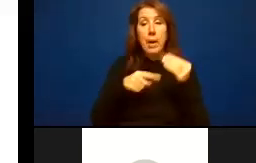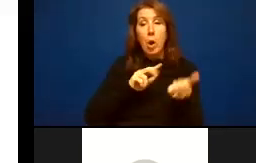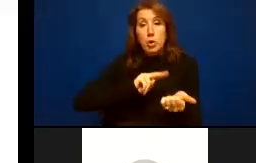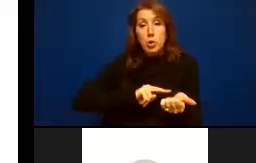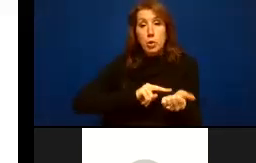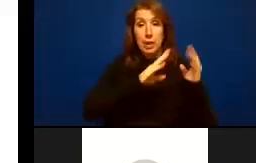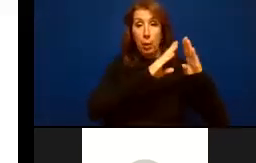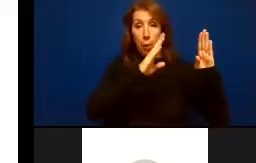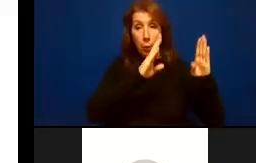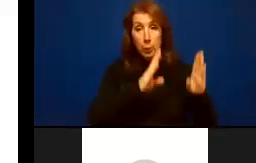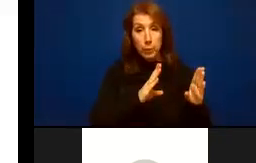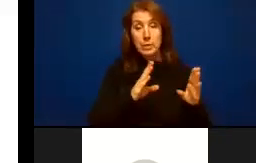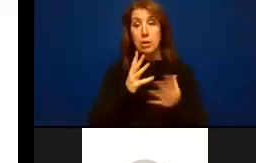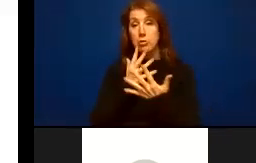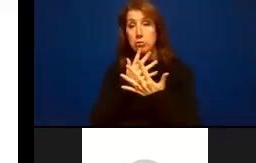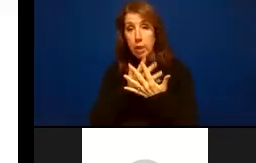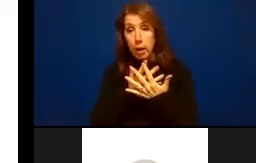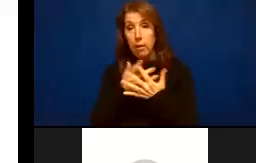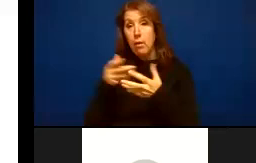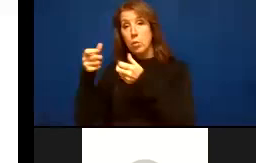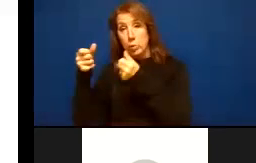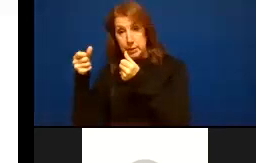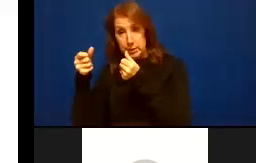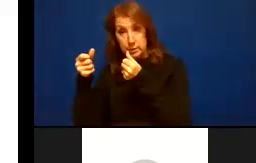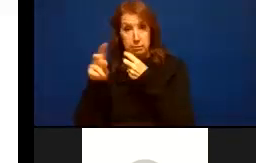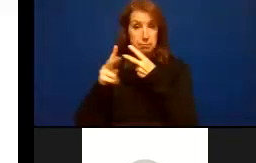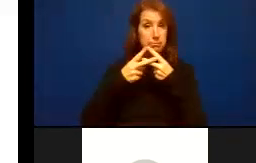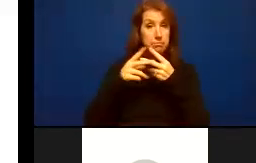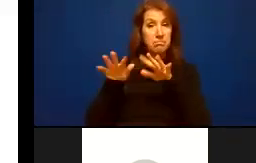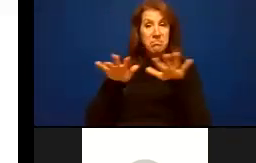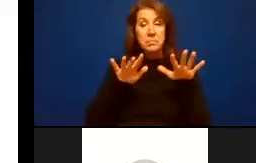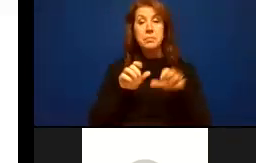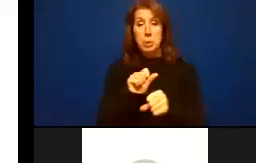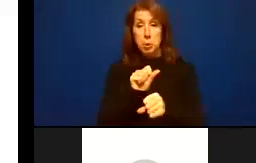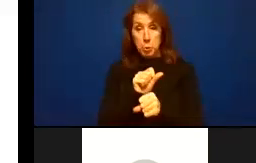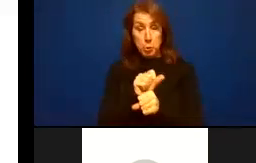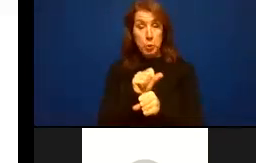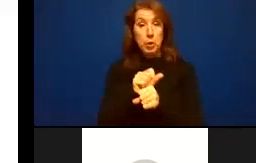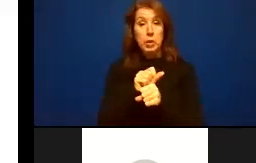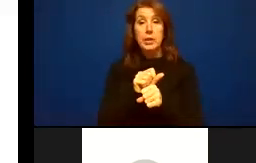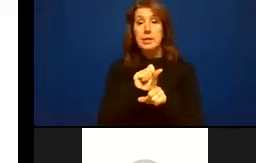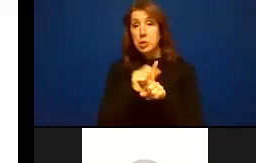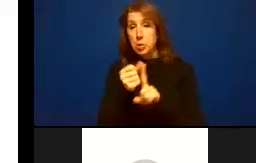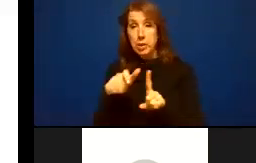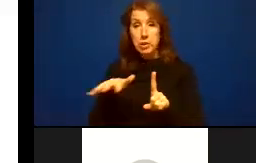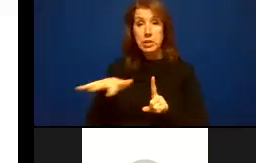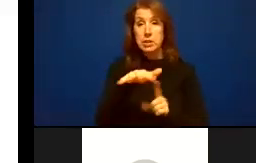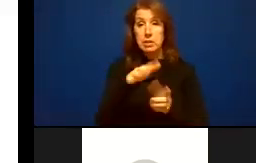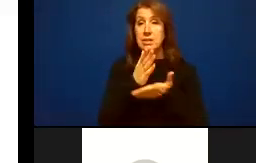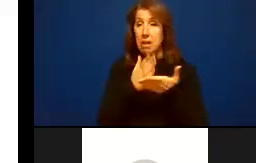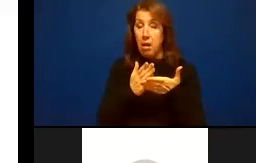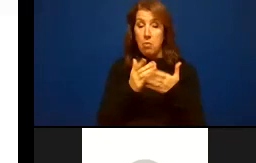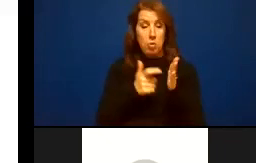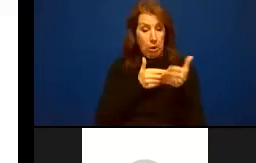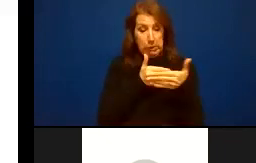of conversation about jails and prisons. You obviously have all the workplace things because certain workplaces are not set up